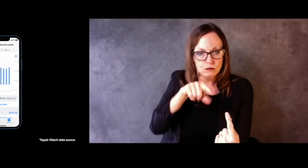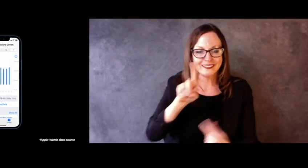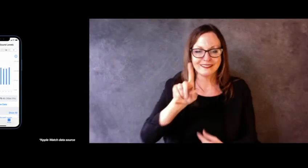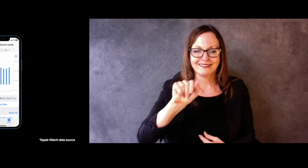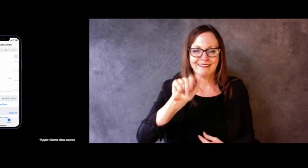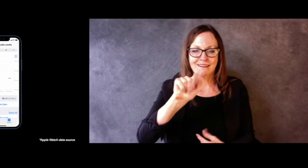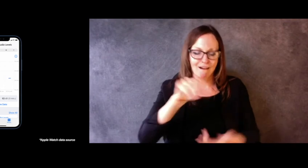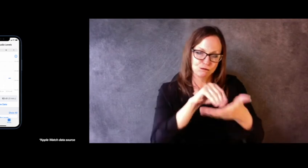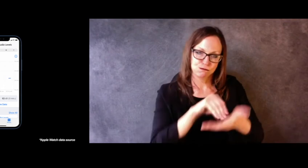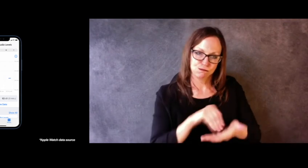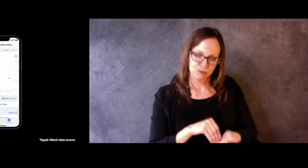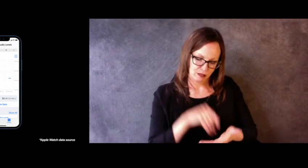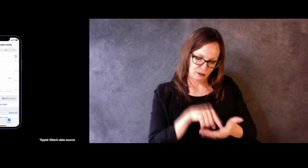year.